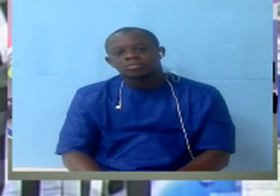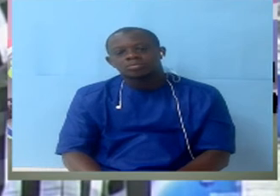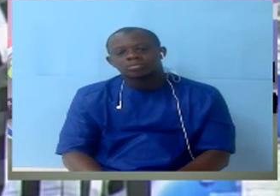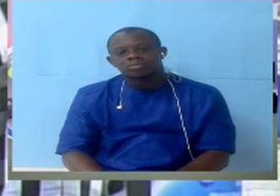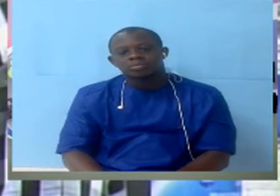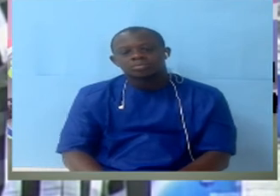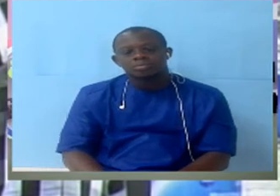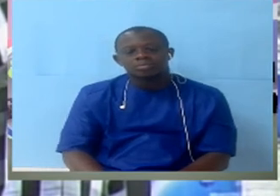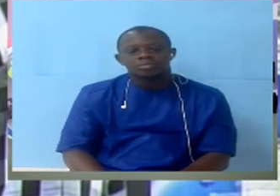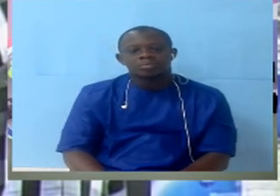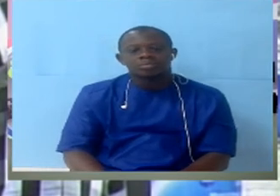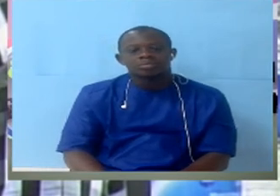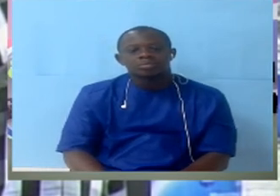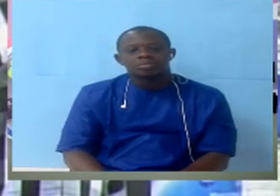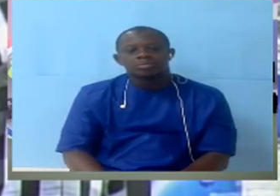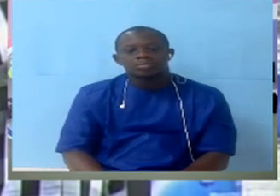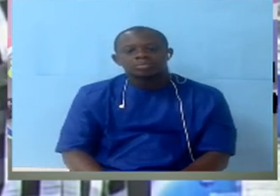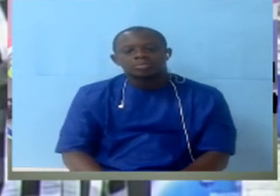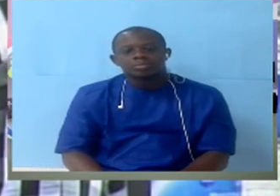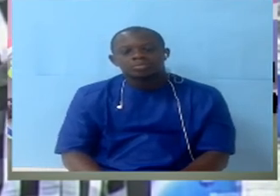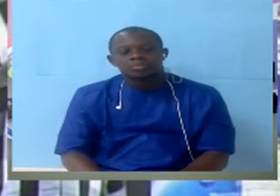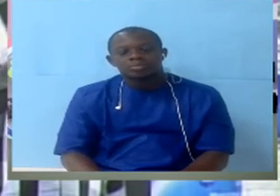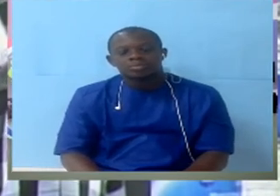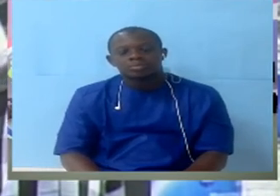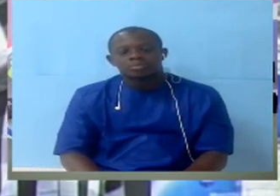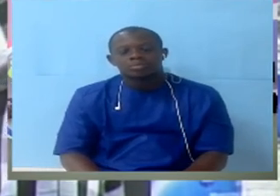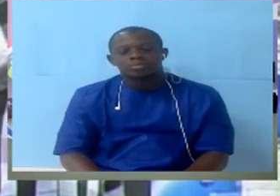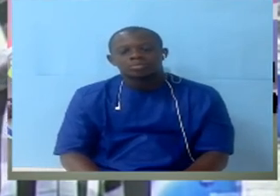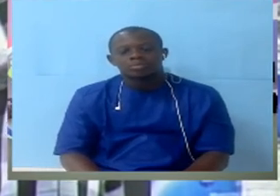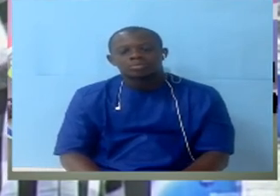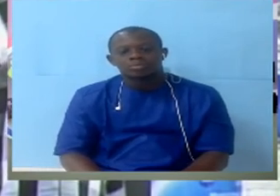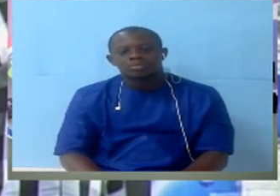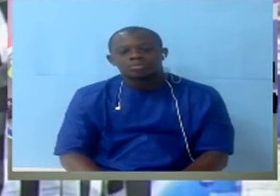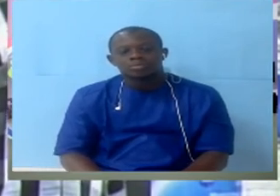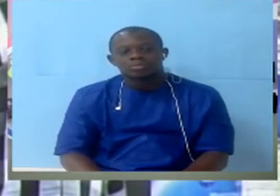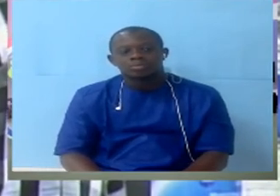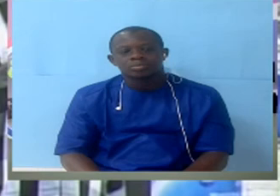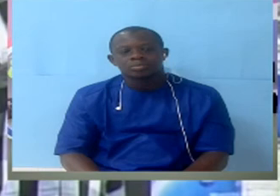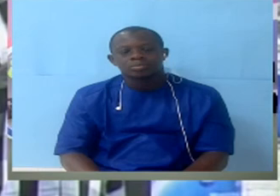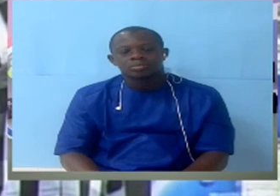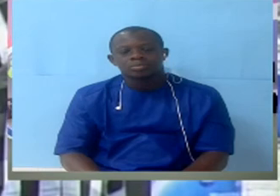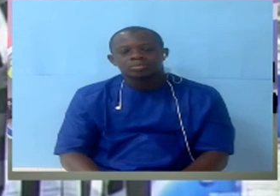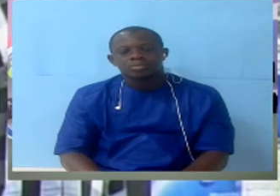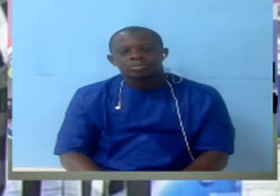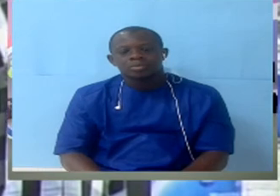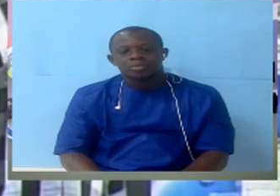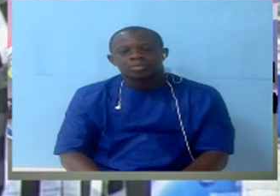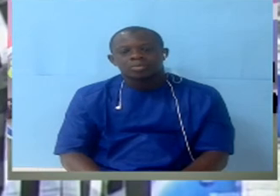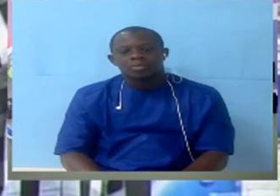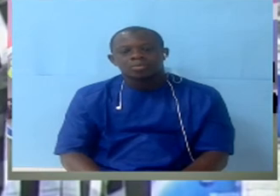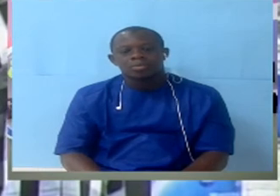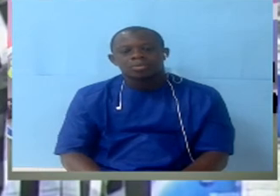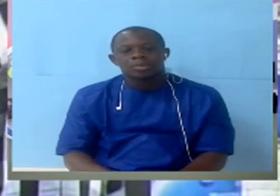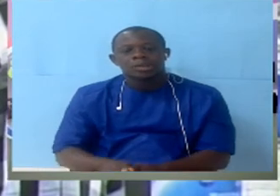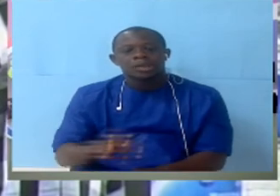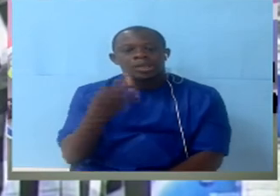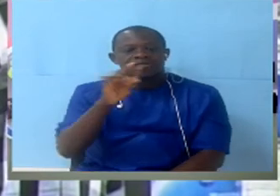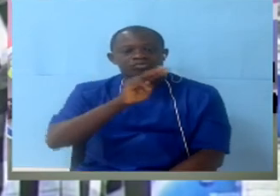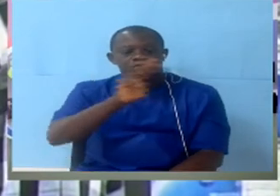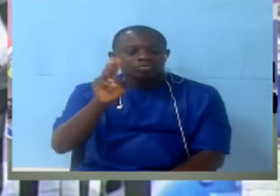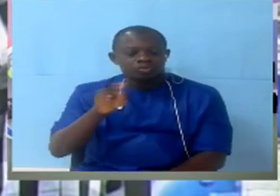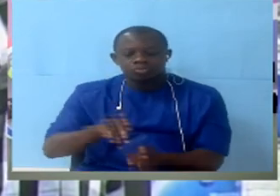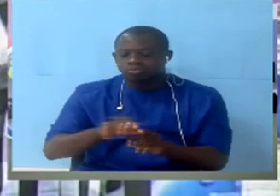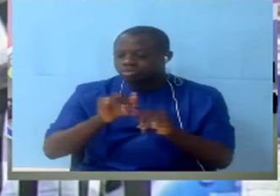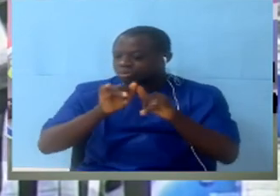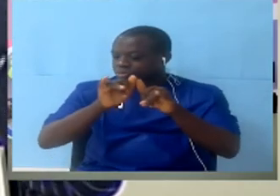do ngana do ko ke nyini kan nyamen nyini karol njabi wo nyama isaje sio nyin fanan kana mi wo nyama. Otherwise, we would be here until tomorrow.